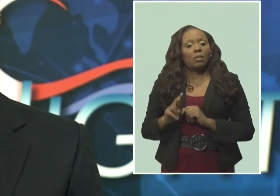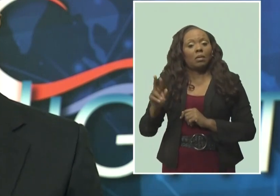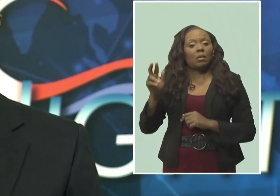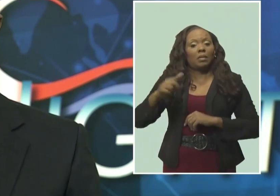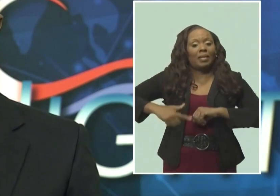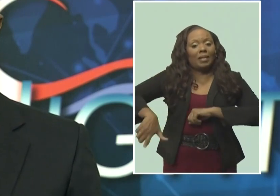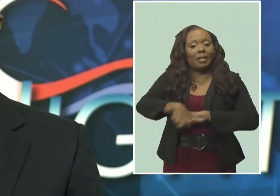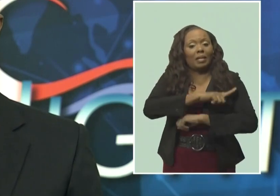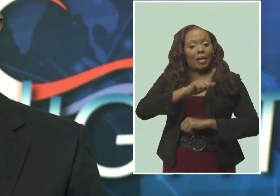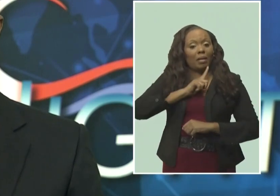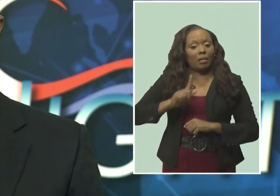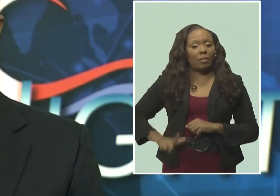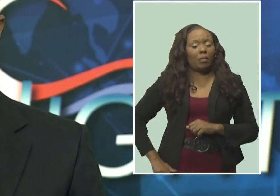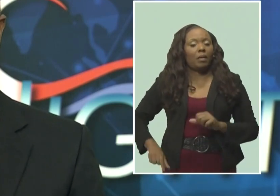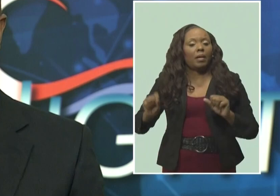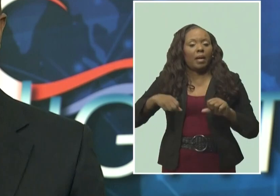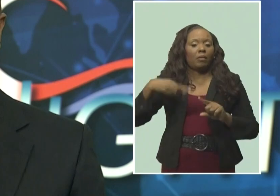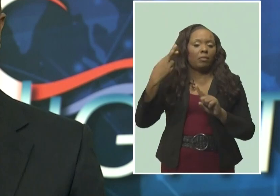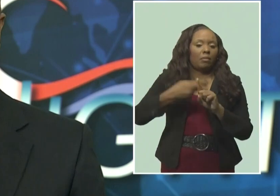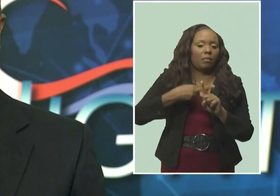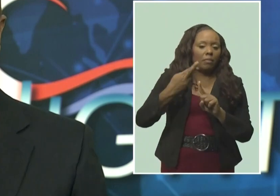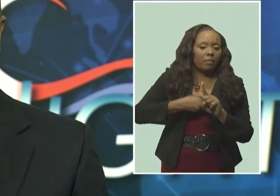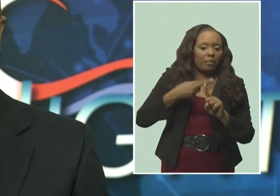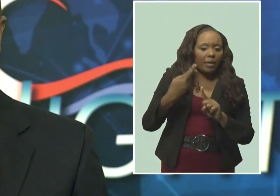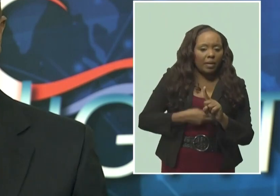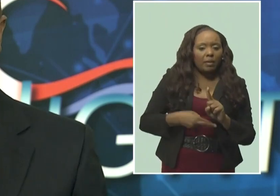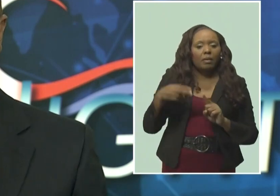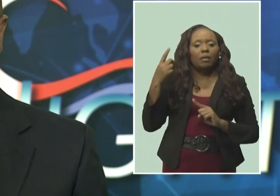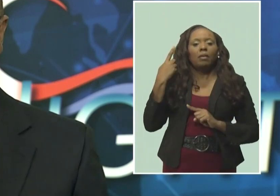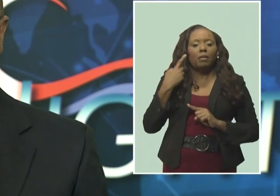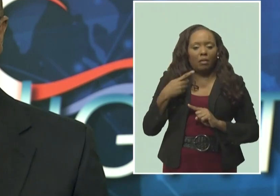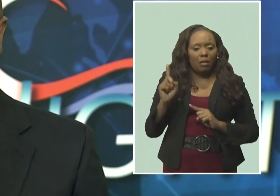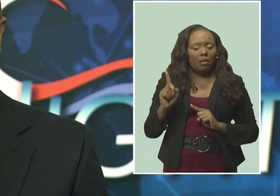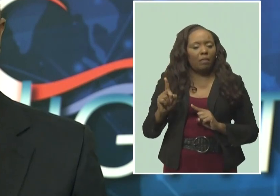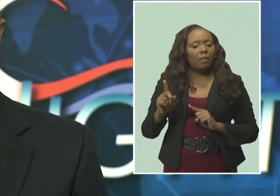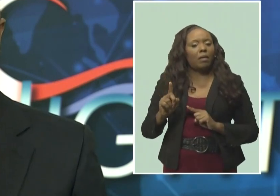landlords rent their properties to the organization for use by its